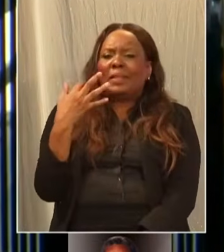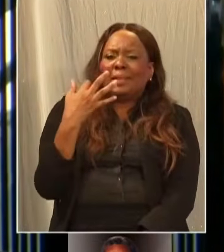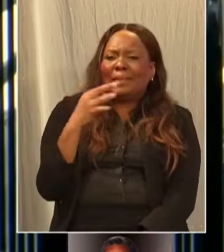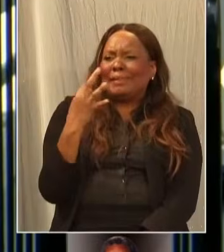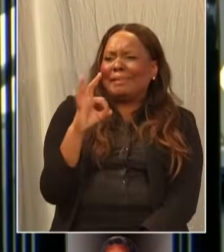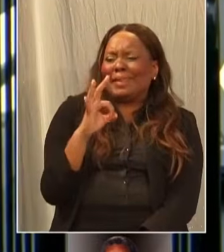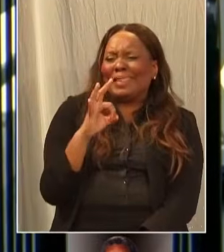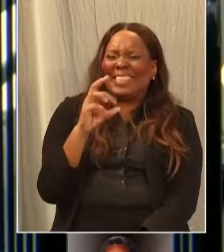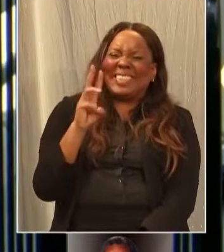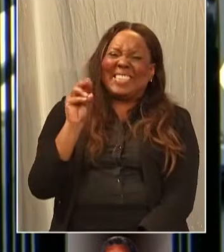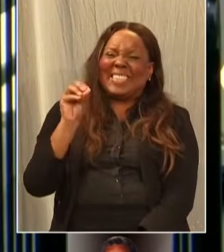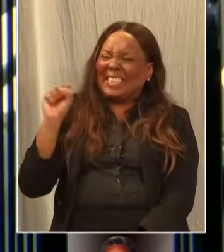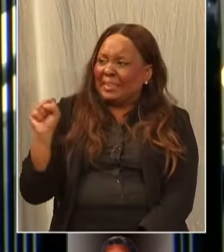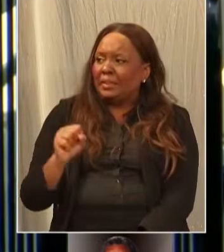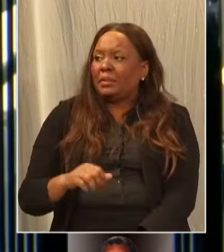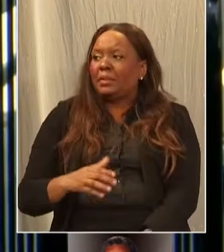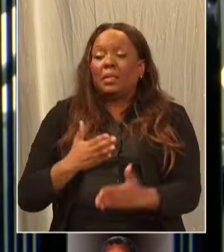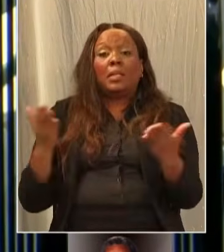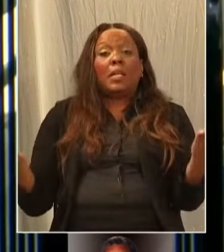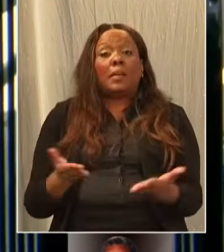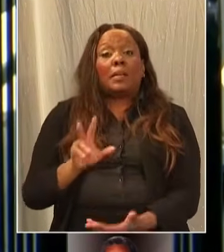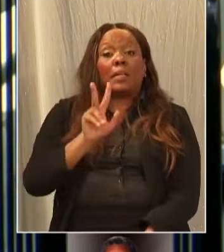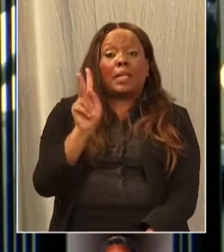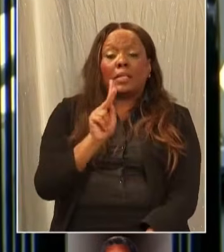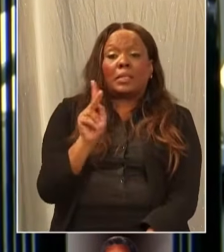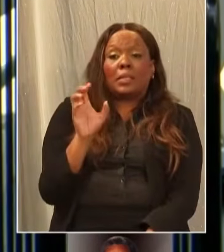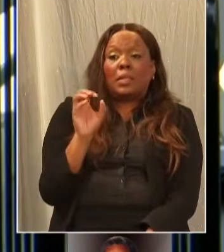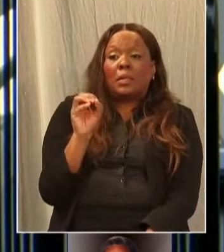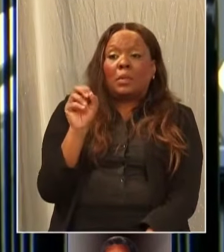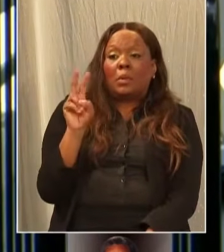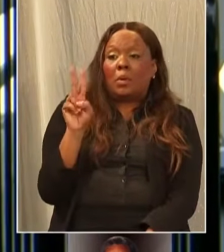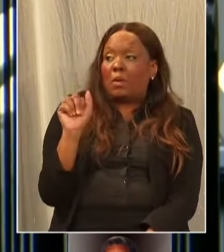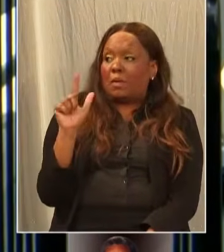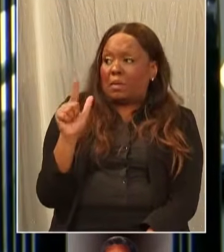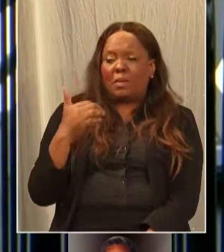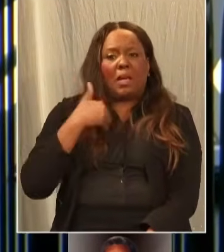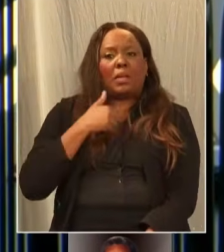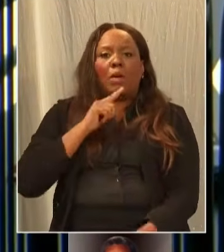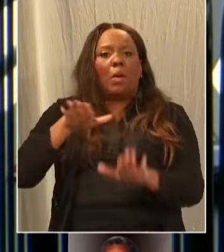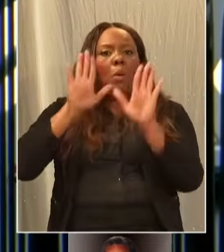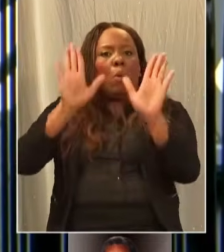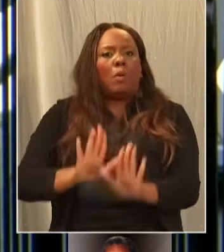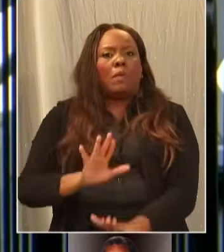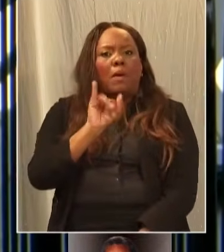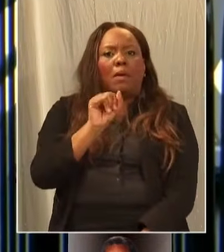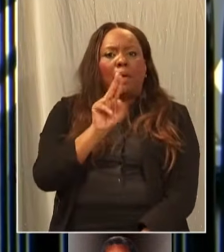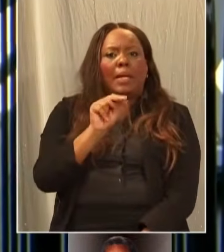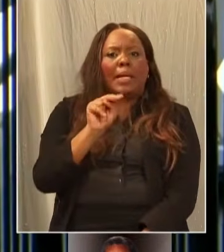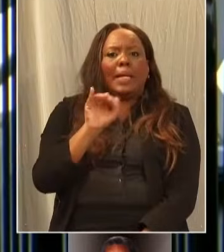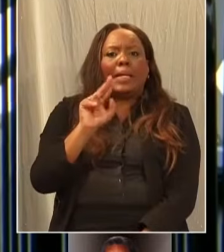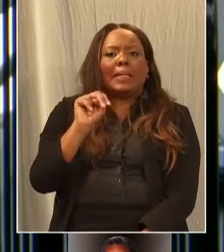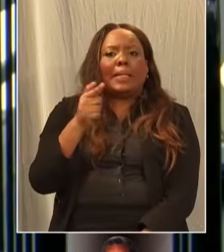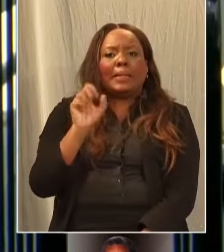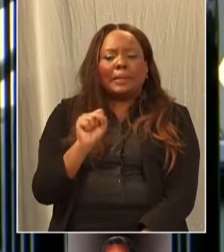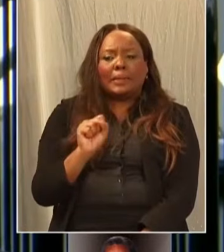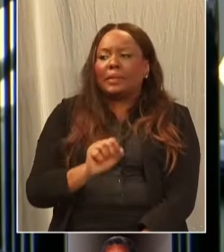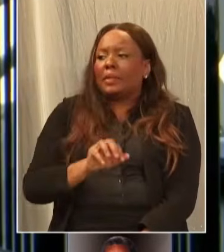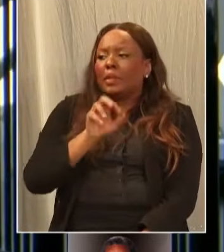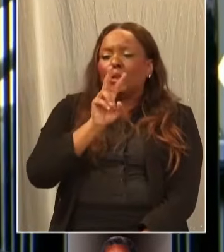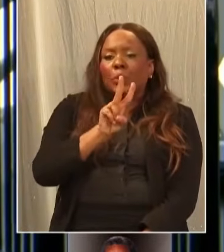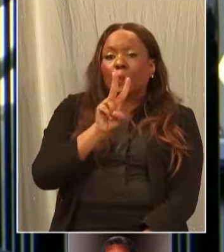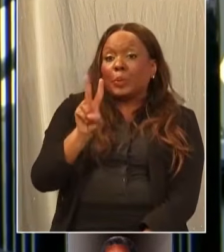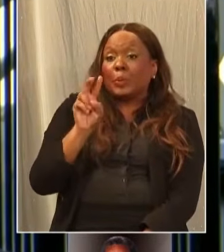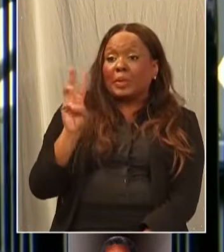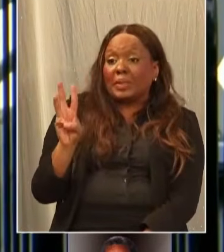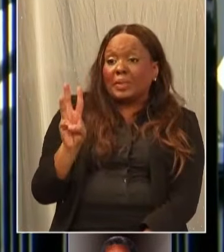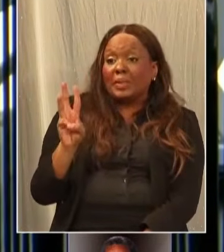1960-61. Here at Kensington Oval, he produced one of the greatest innings, scoring 226 and sharing a